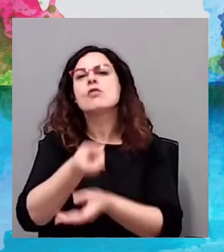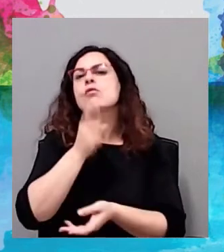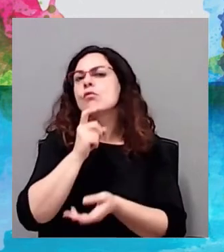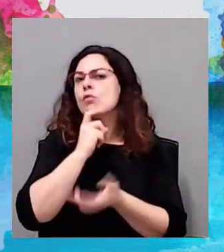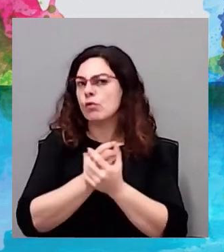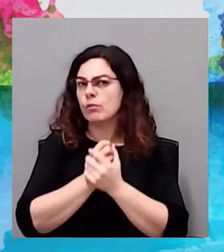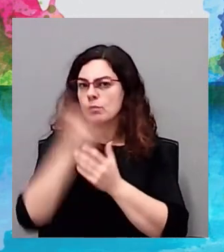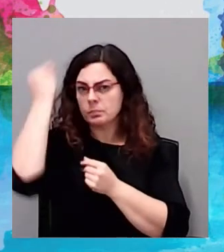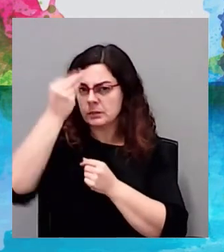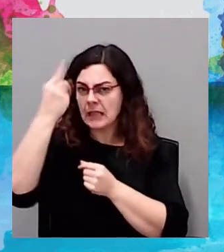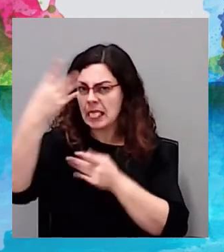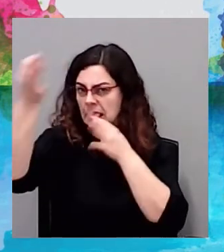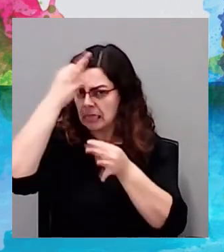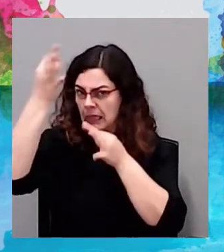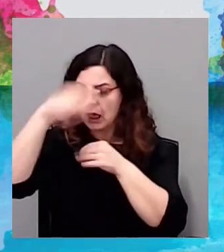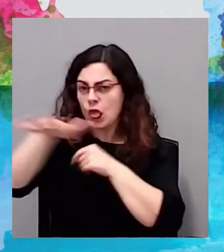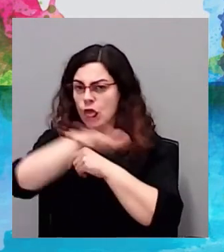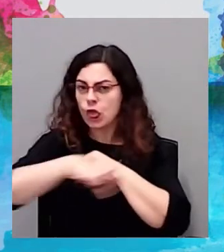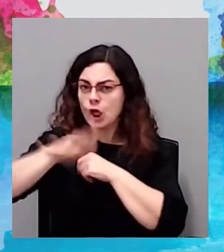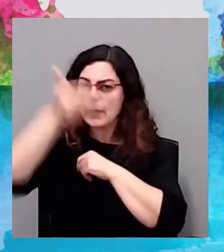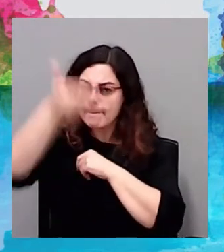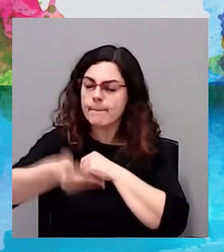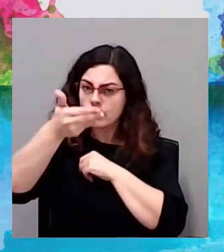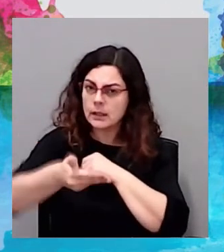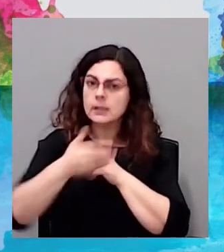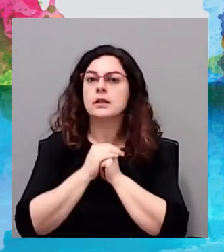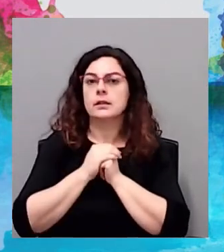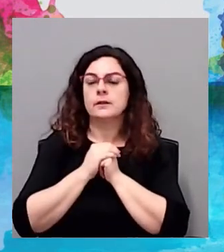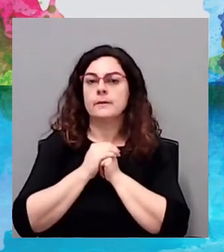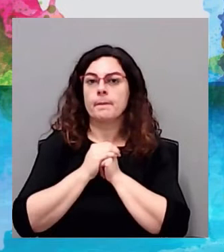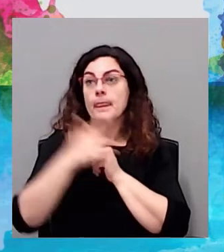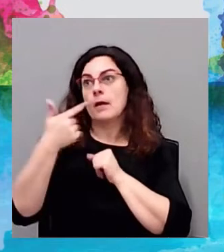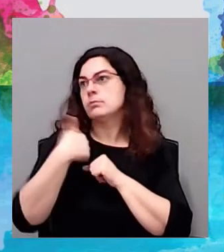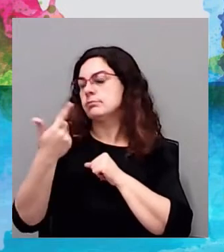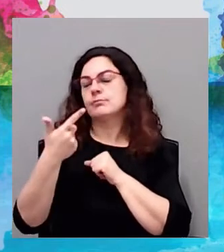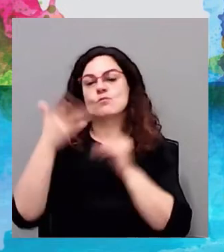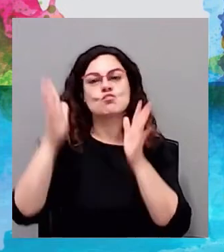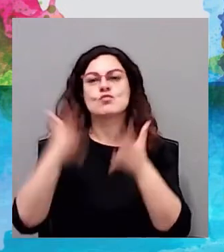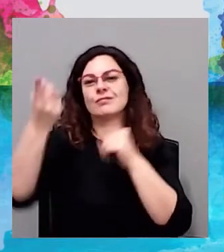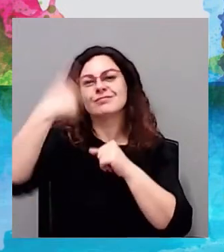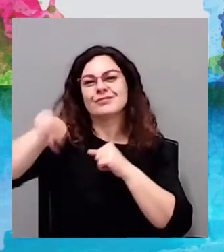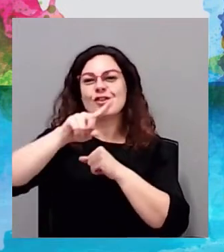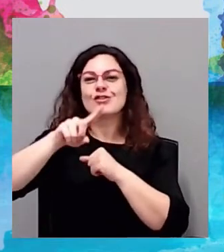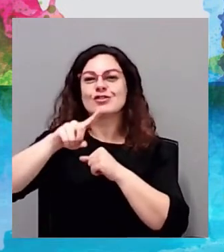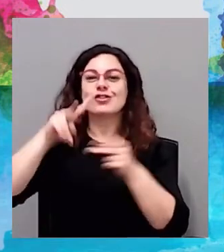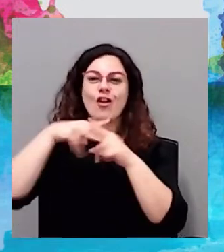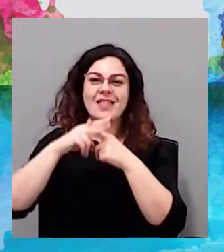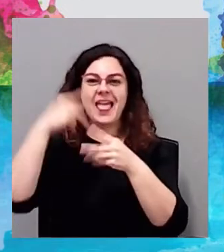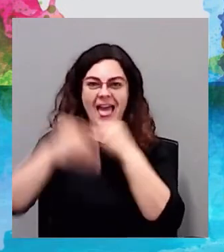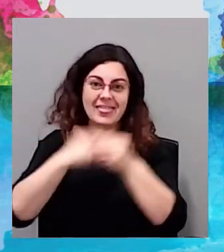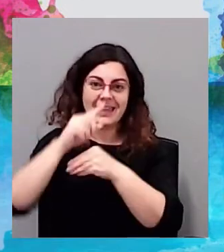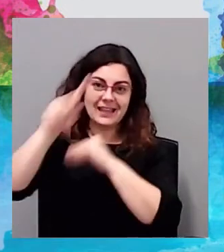audio description? Do you think it's essential to describe this space? All of this, I would love to hear your views